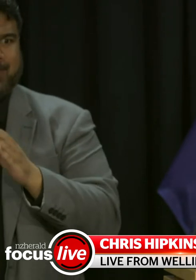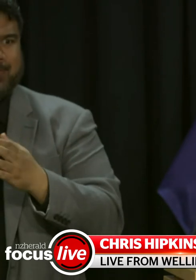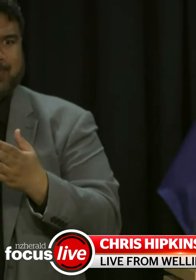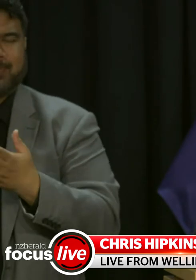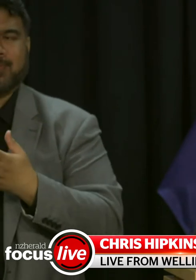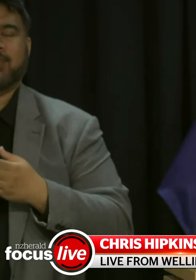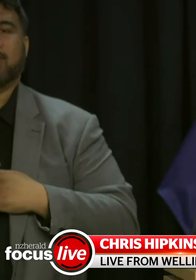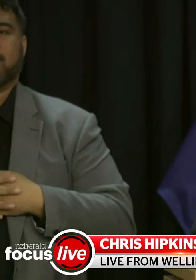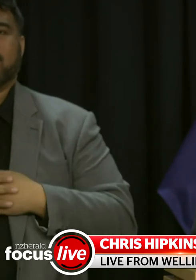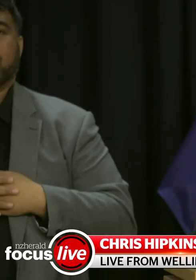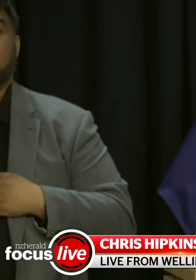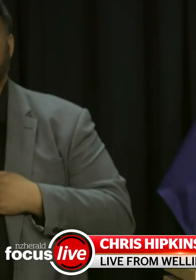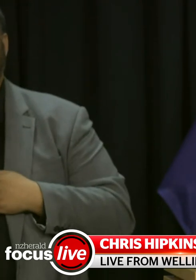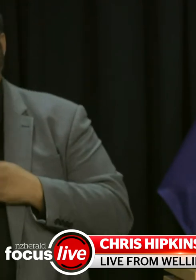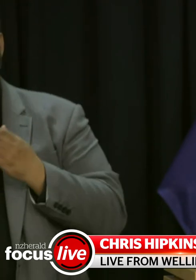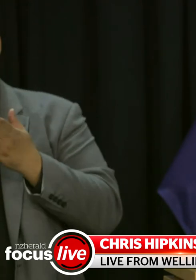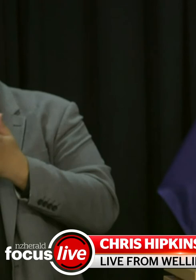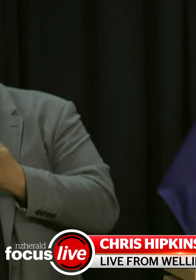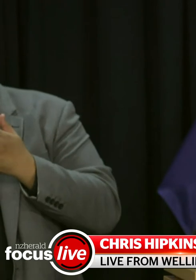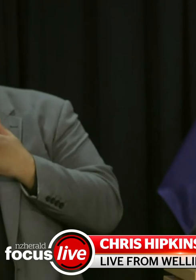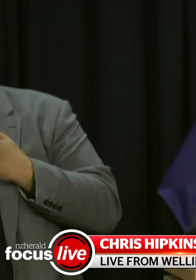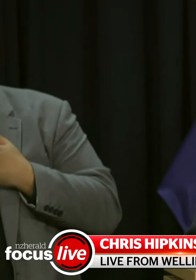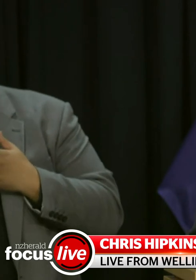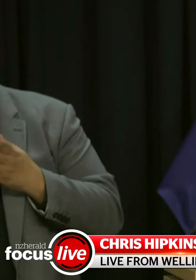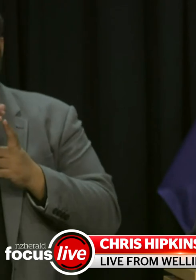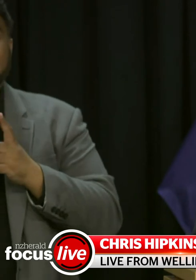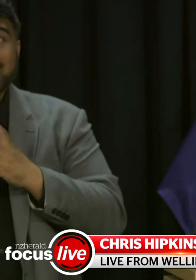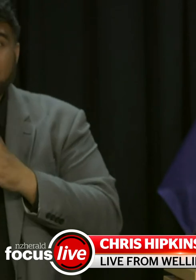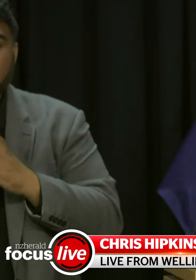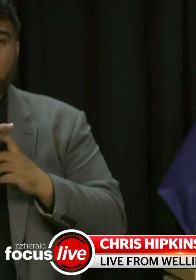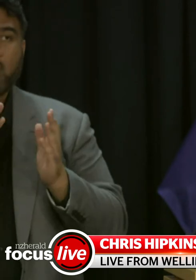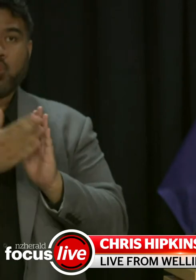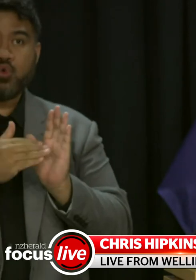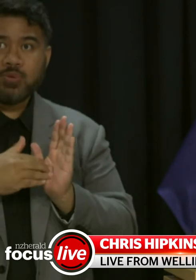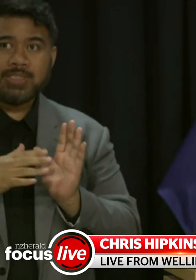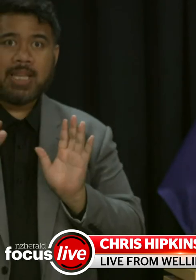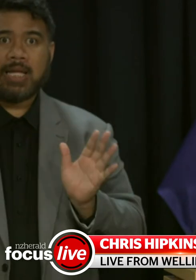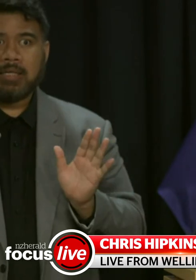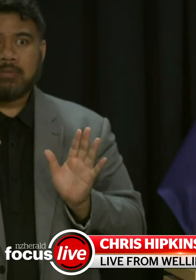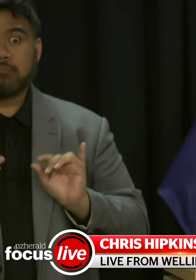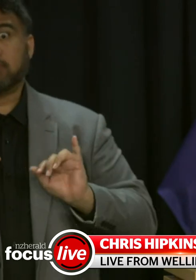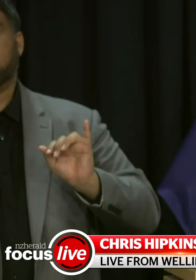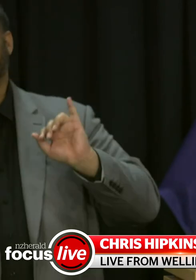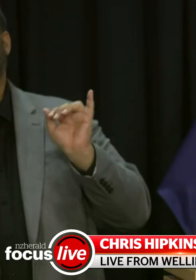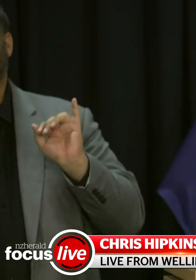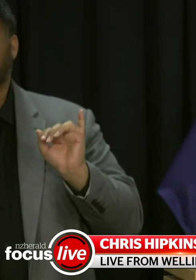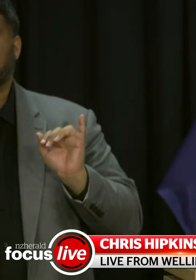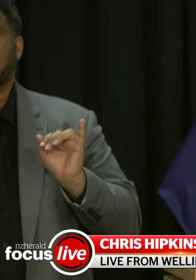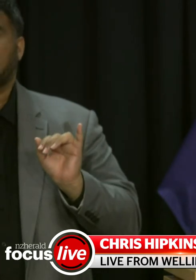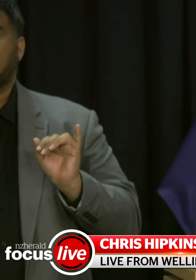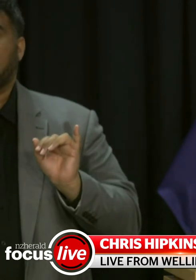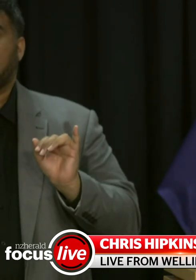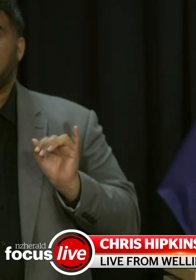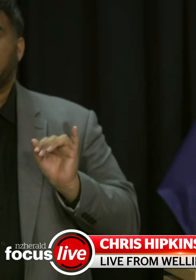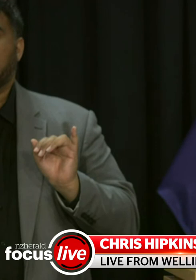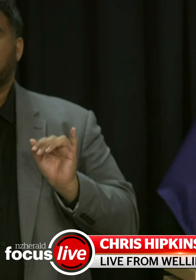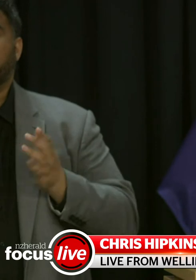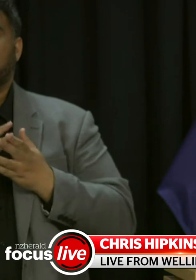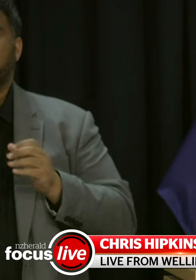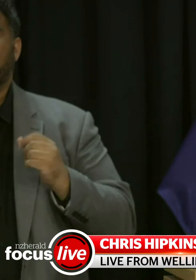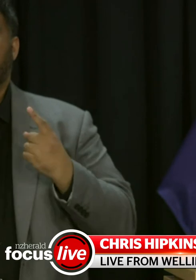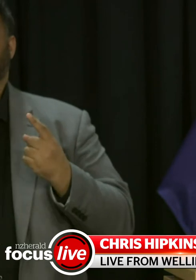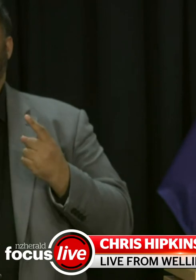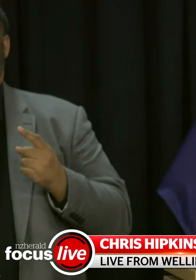happened either in New Zealand or in the Pacific, we would have struggled to assemble a team to go. That all that did was illustrate